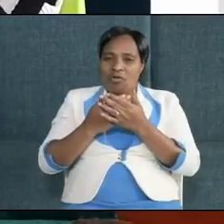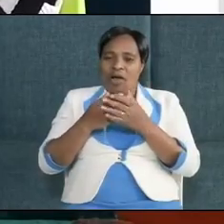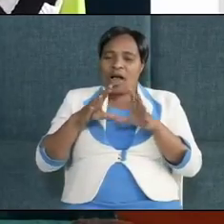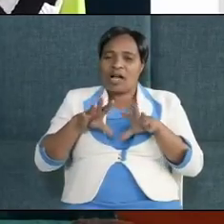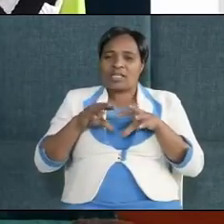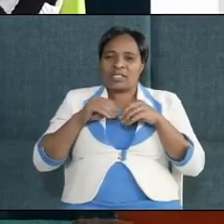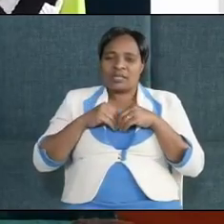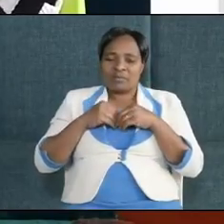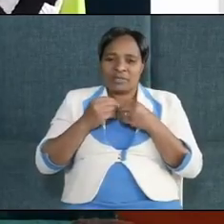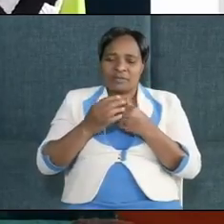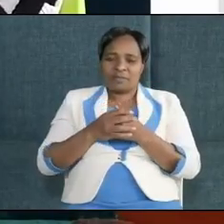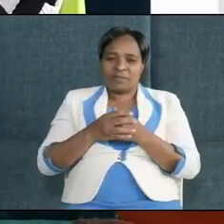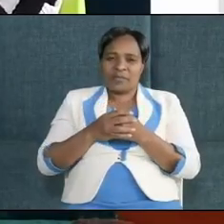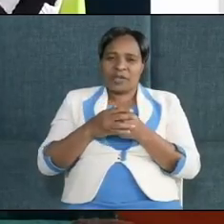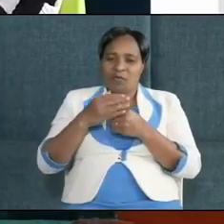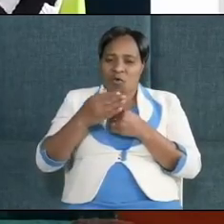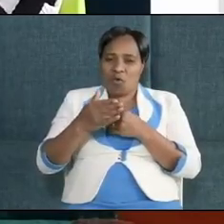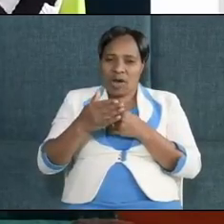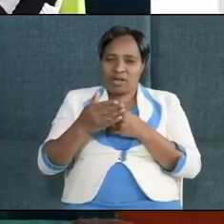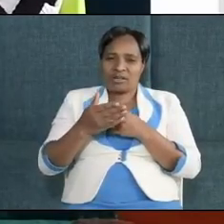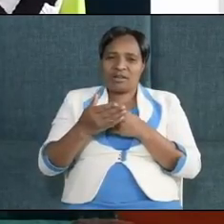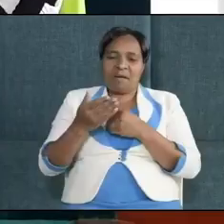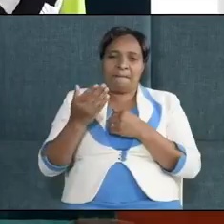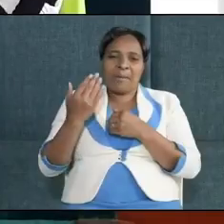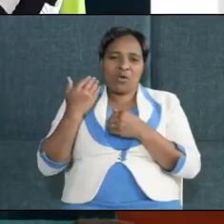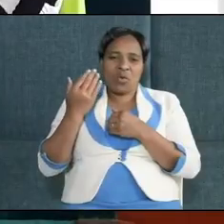backward, never.